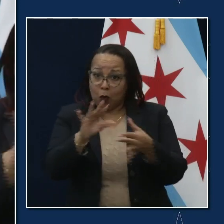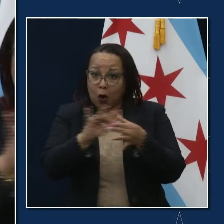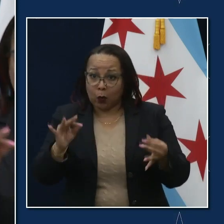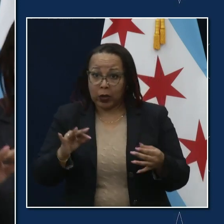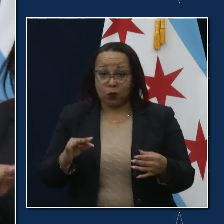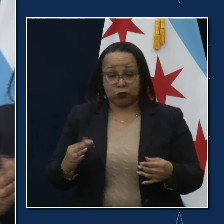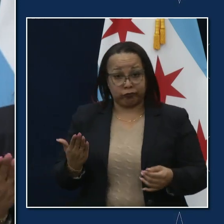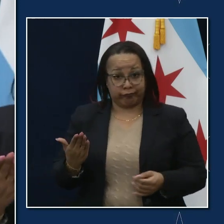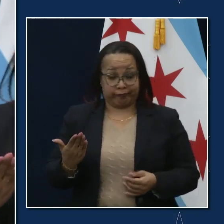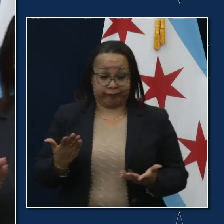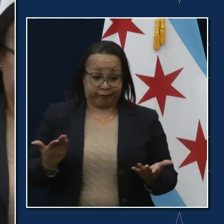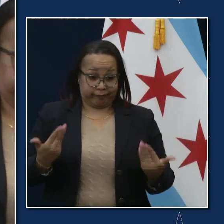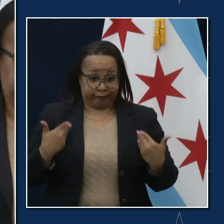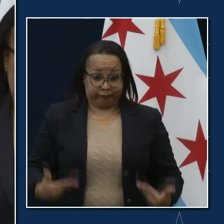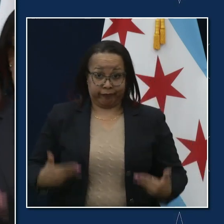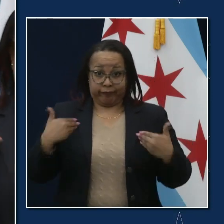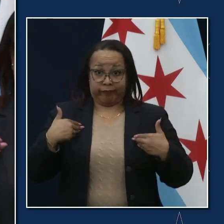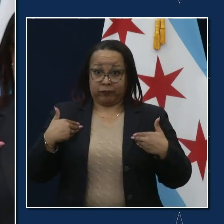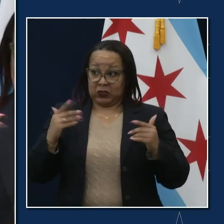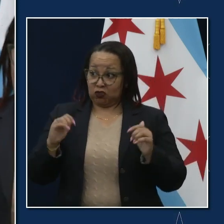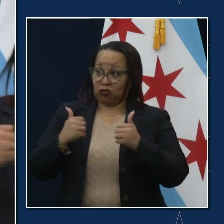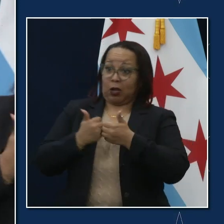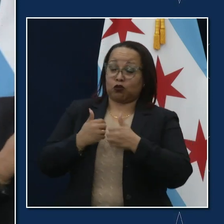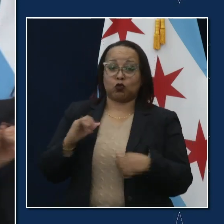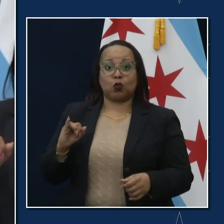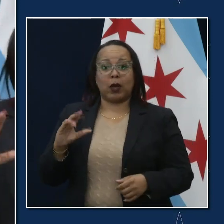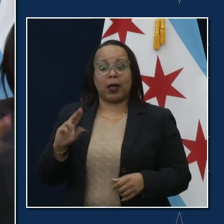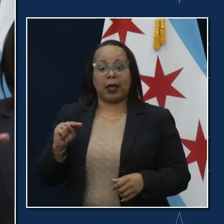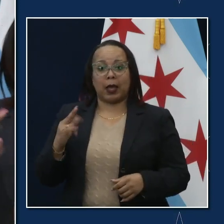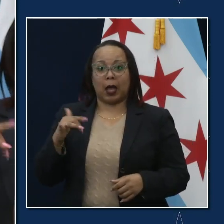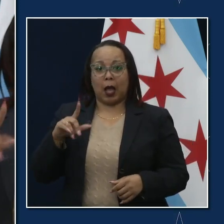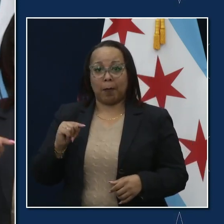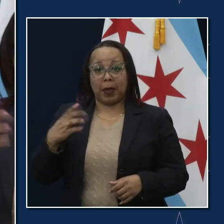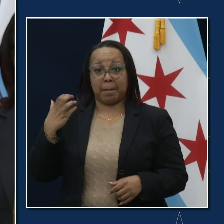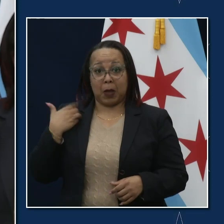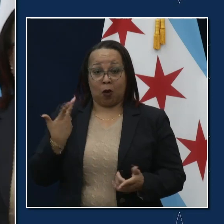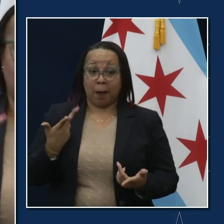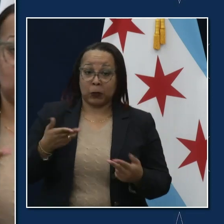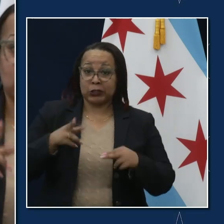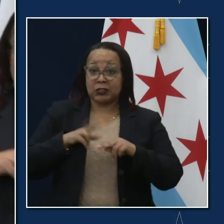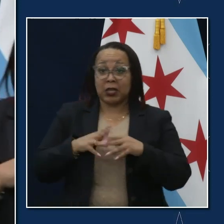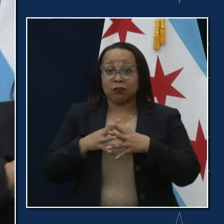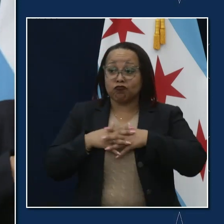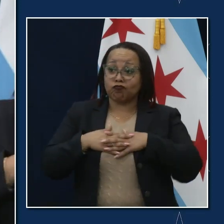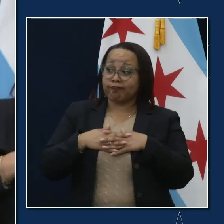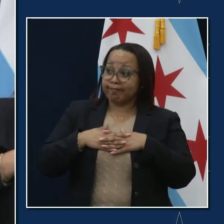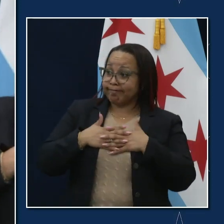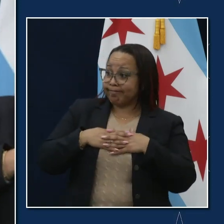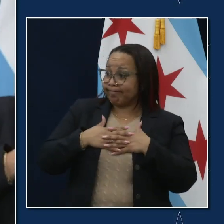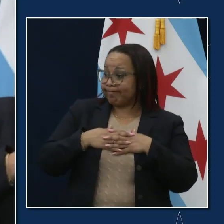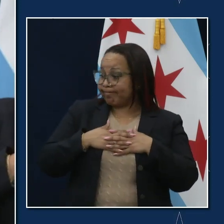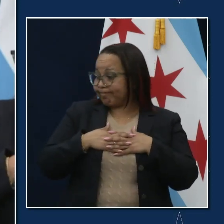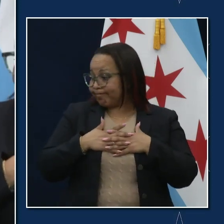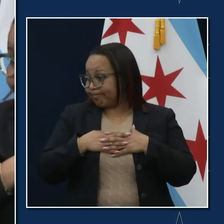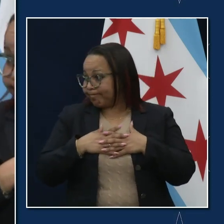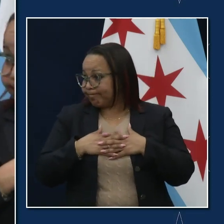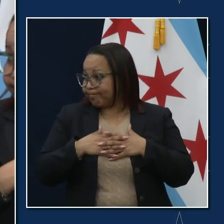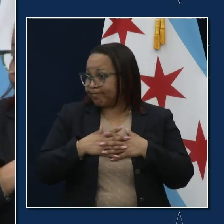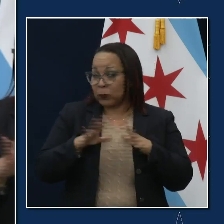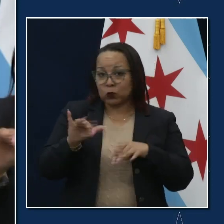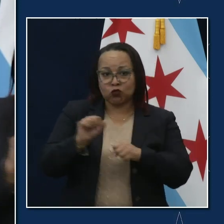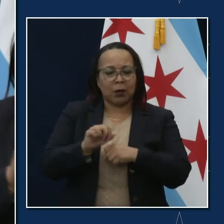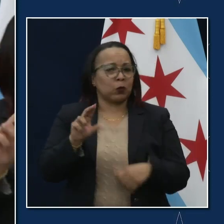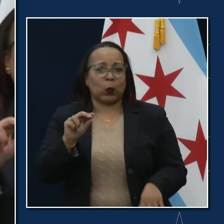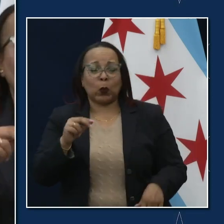out there as a challenger to an incumbent mayor, I'm not going to just sit back and wait for others to do their job.